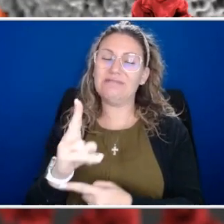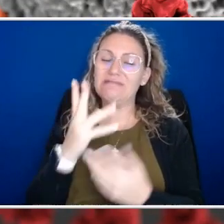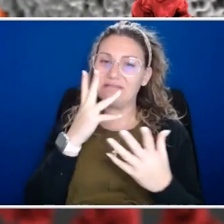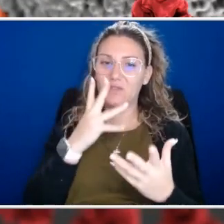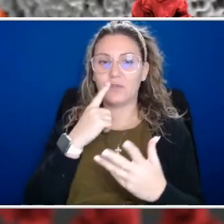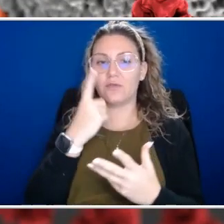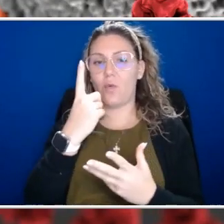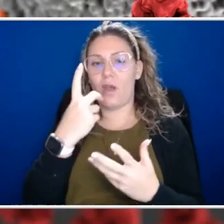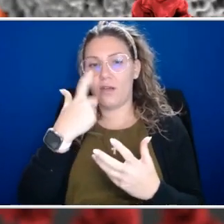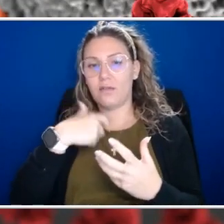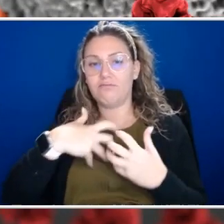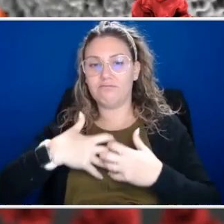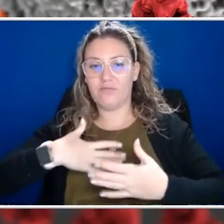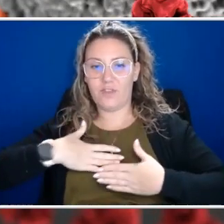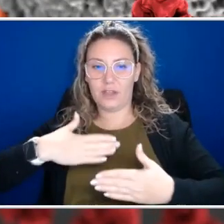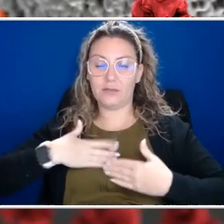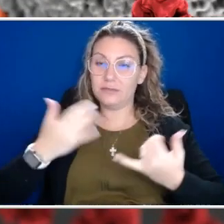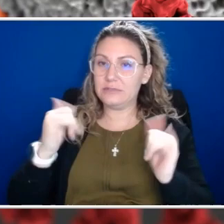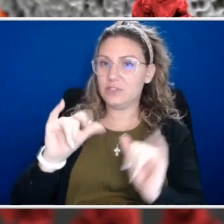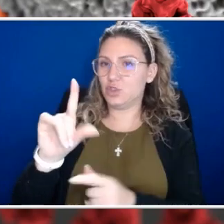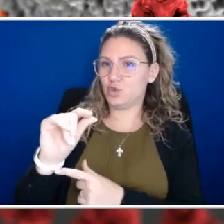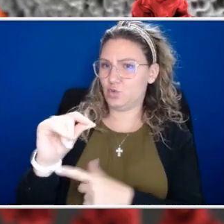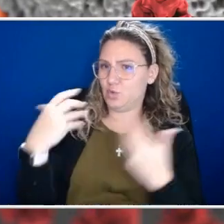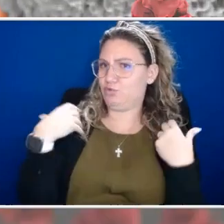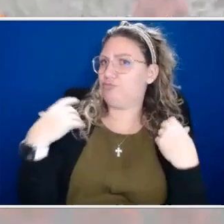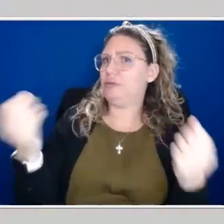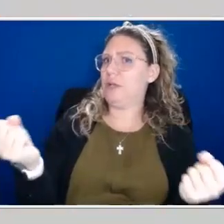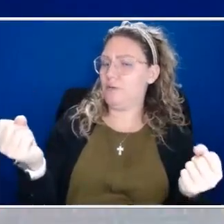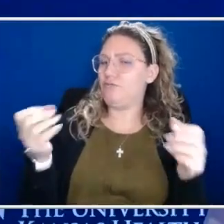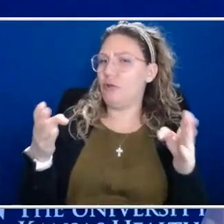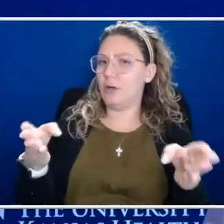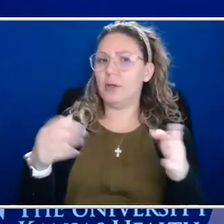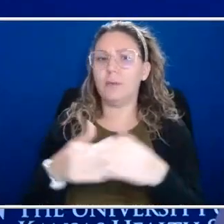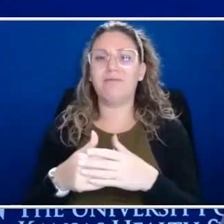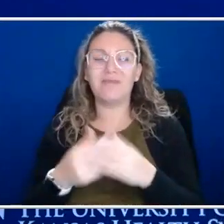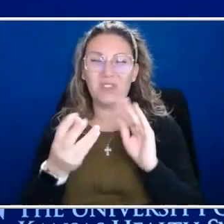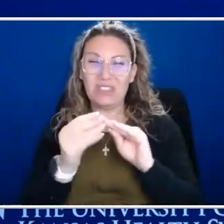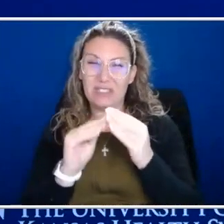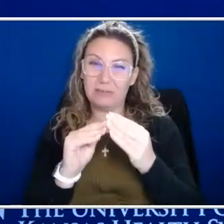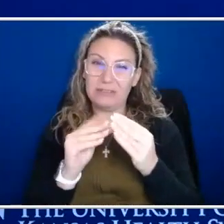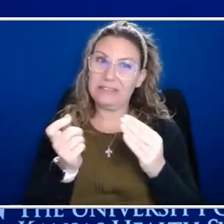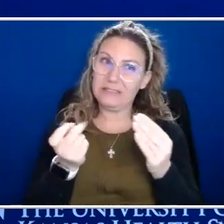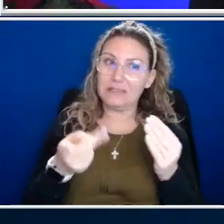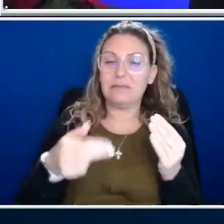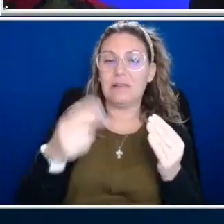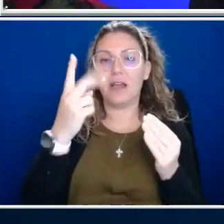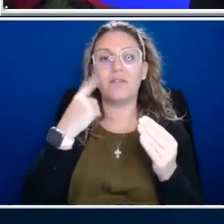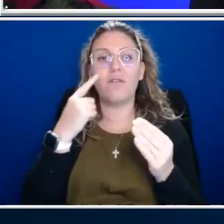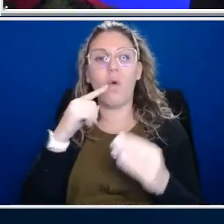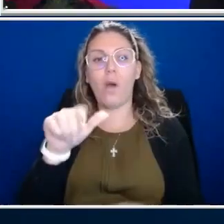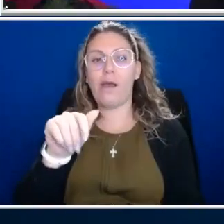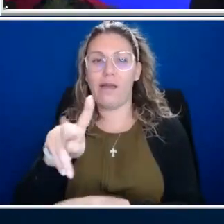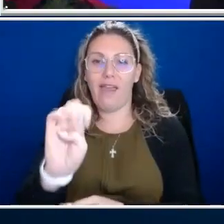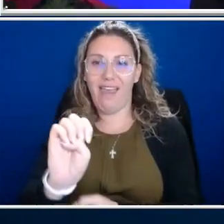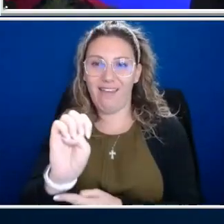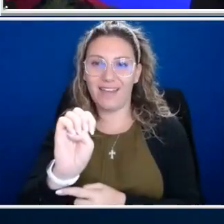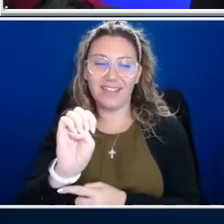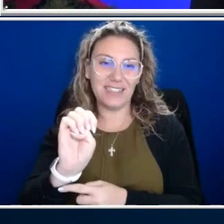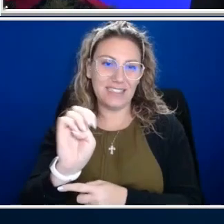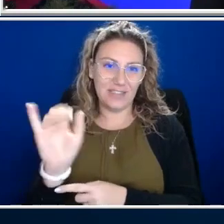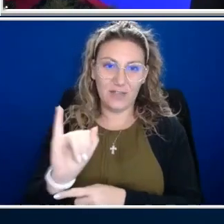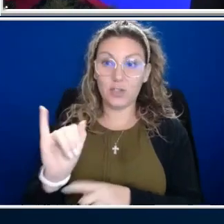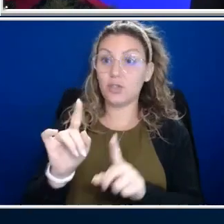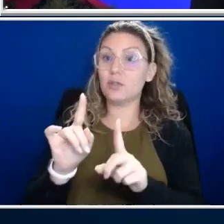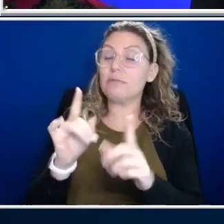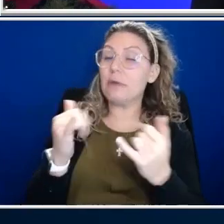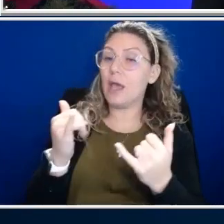Still 20 in that recovery period, so numbers still staying fairly high for the active infections. All right, so data from the Kaiser Family